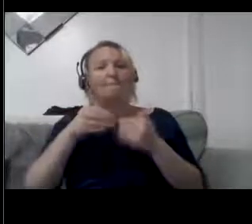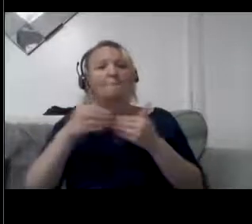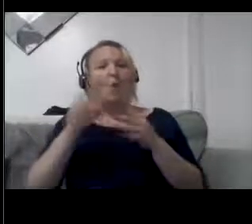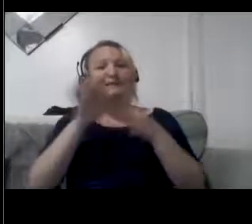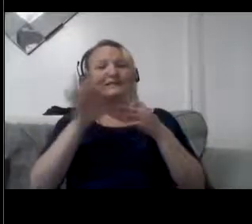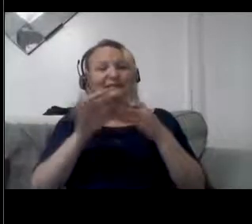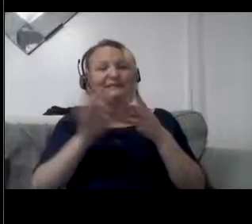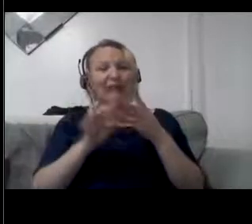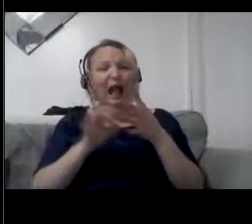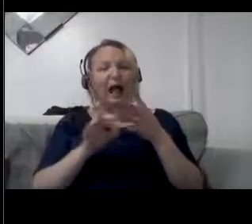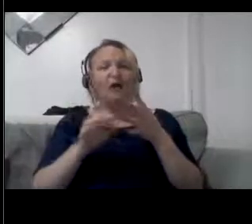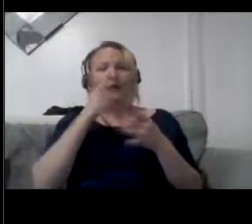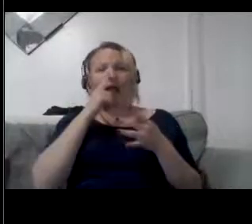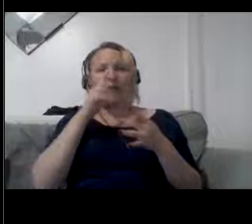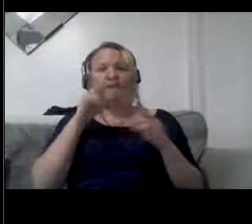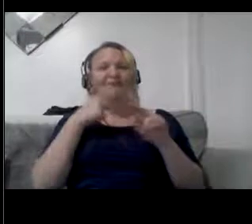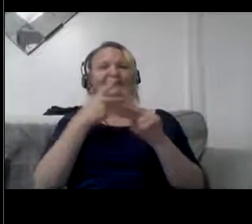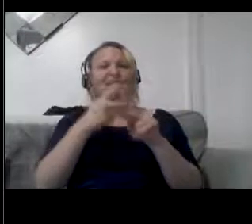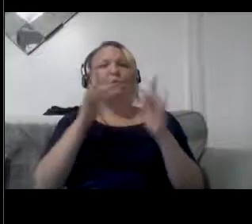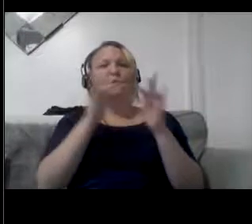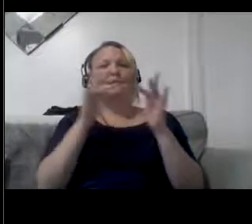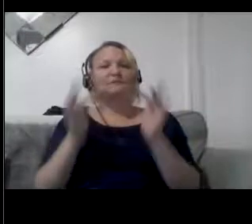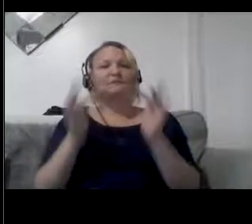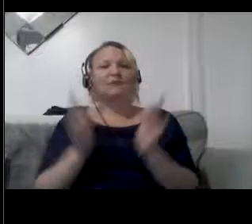website, which is